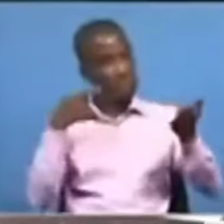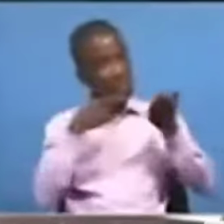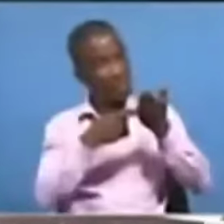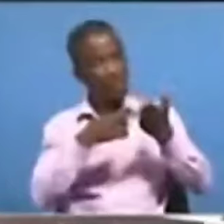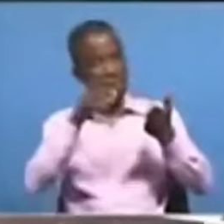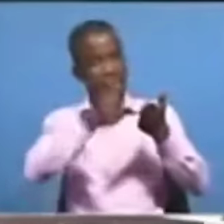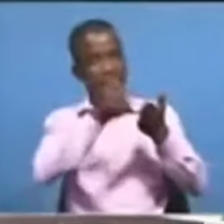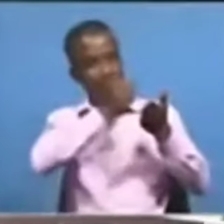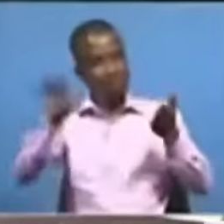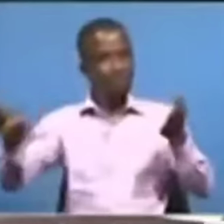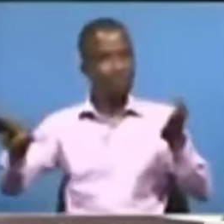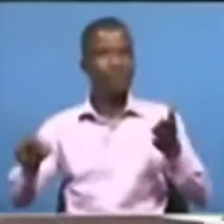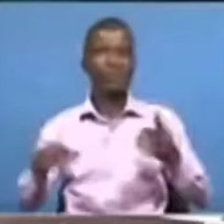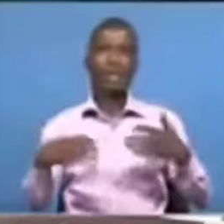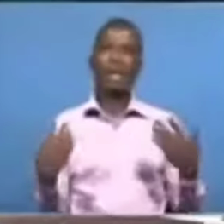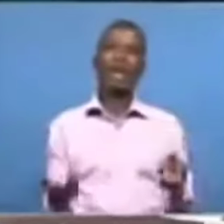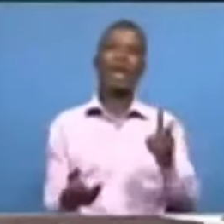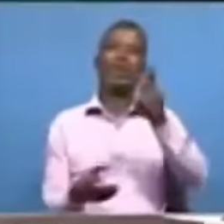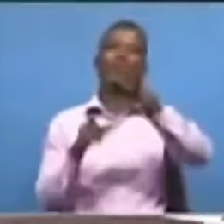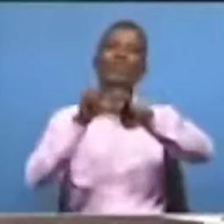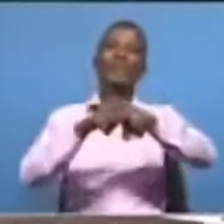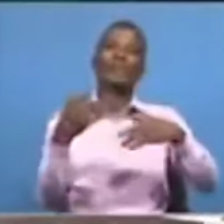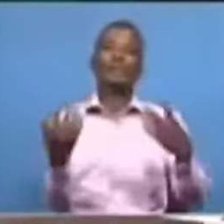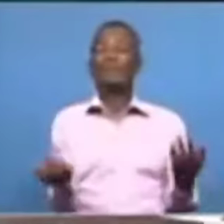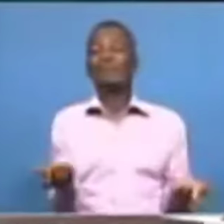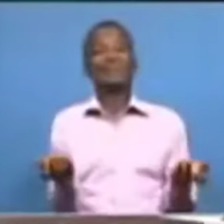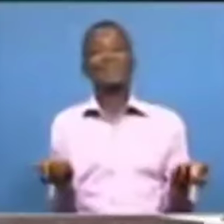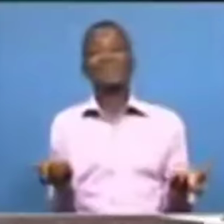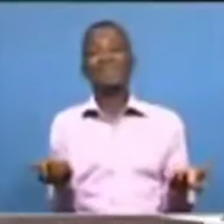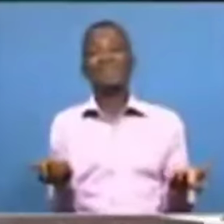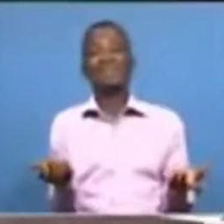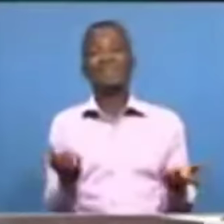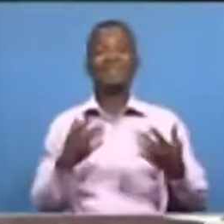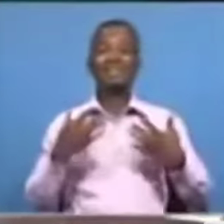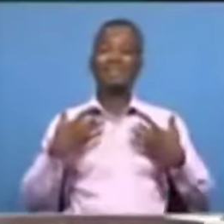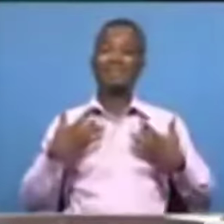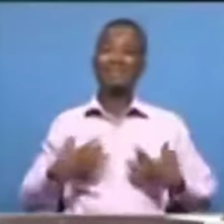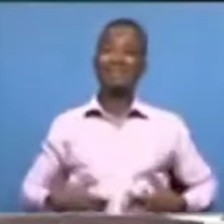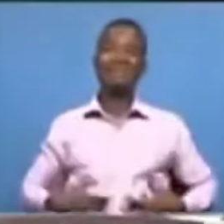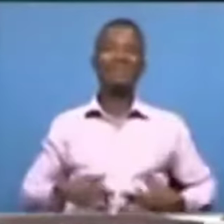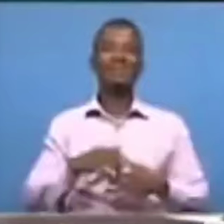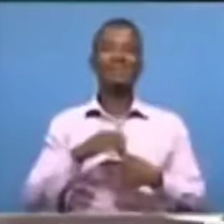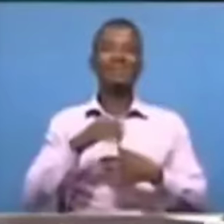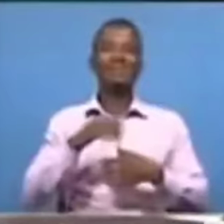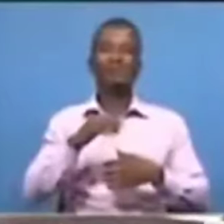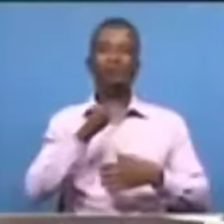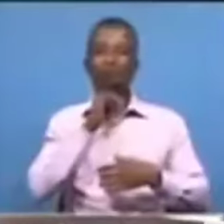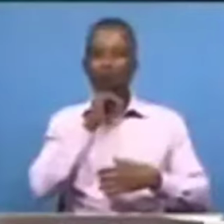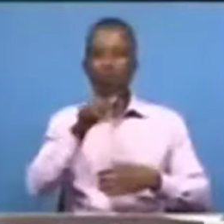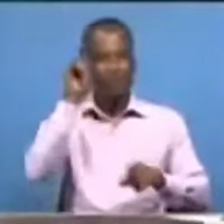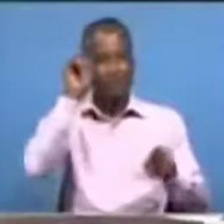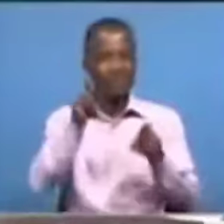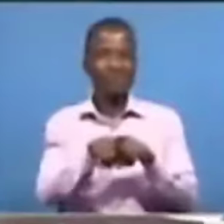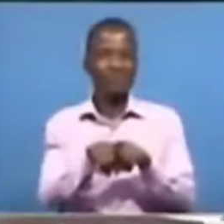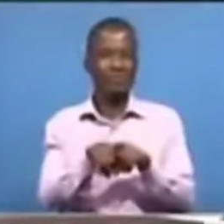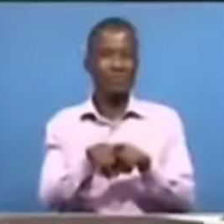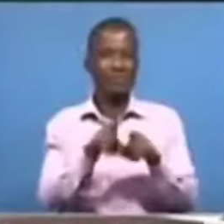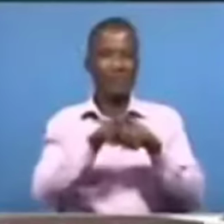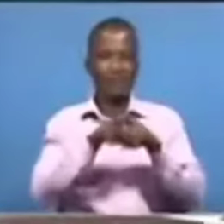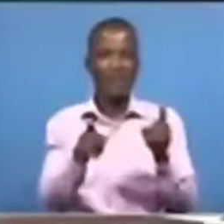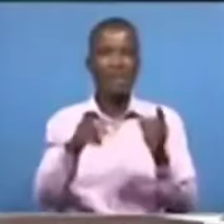application. Obviously, from what you have said, you are dissatisfied with the decision, but you have to file